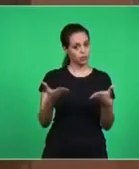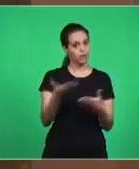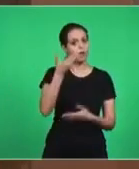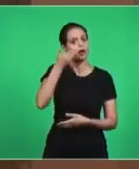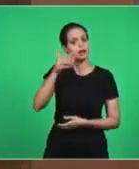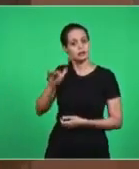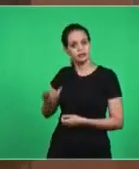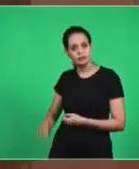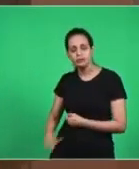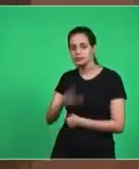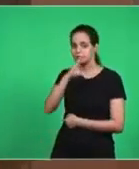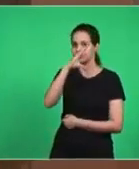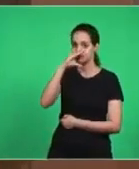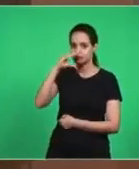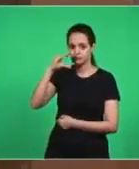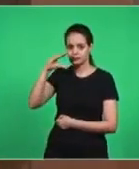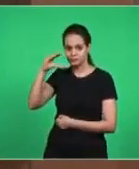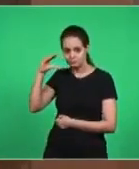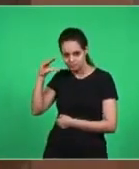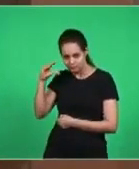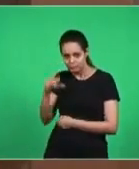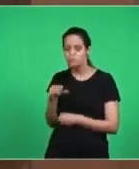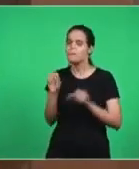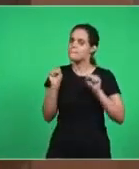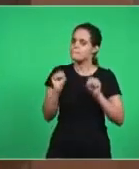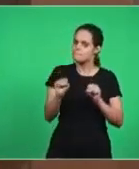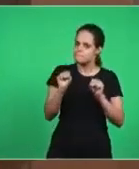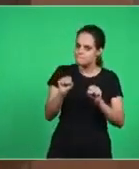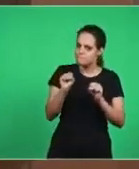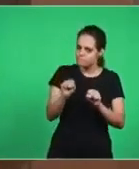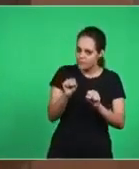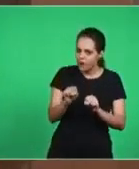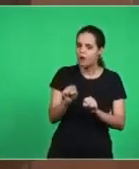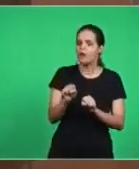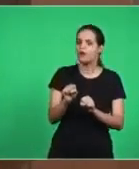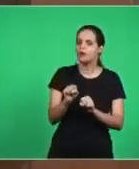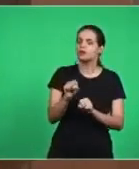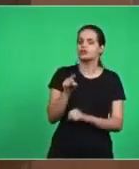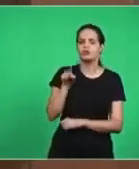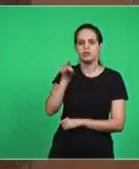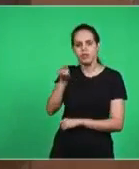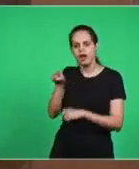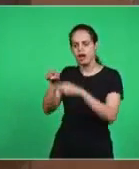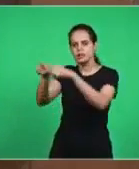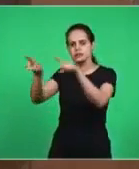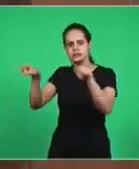so that the children can be and the lessons may go to their own classes